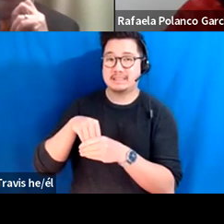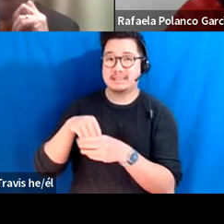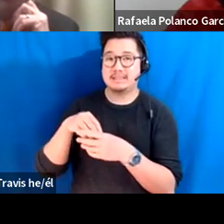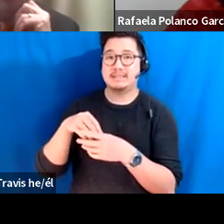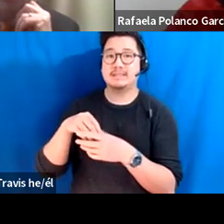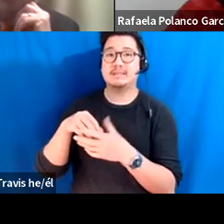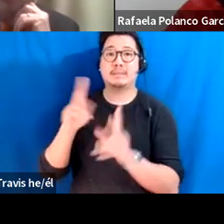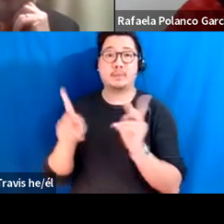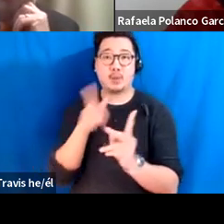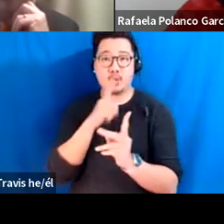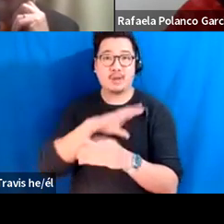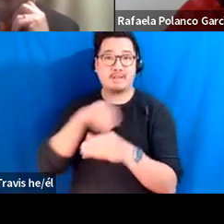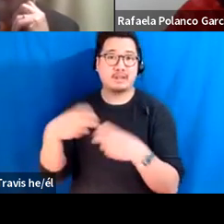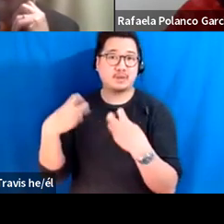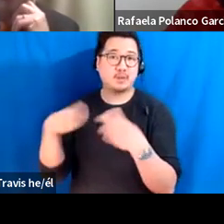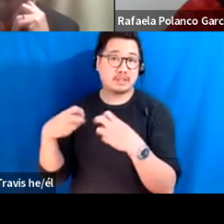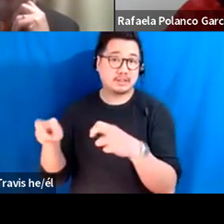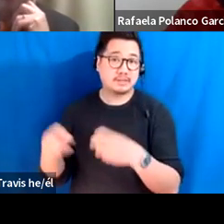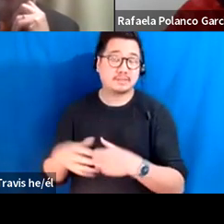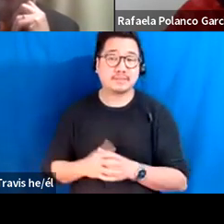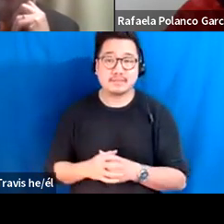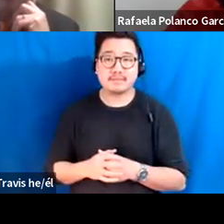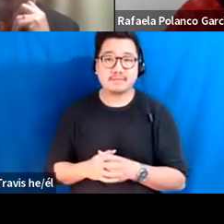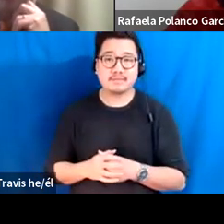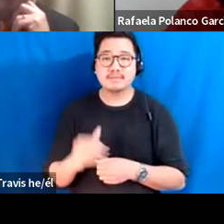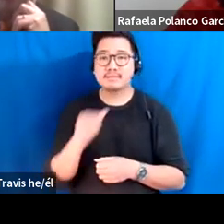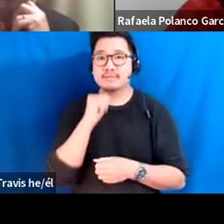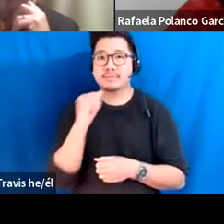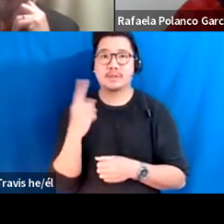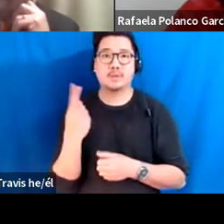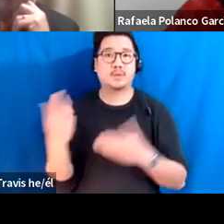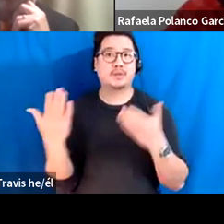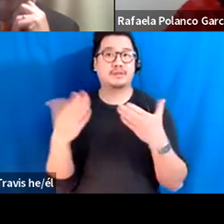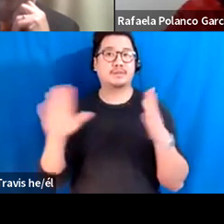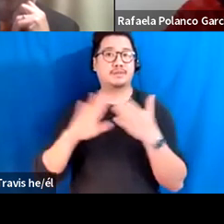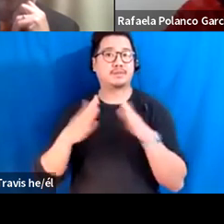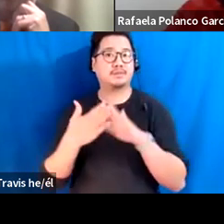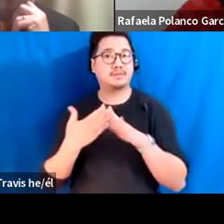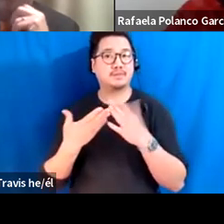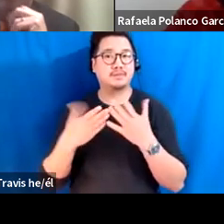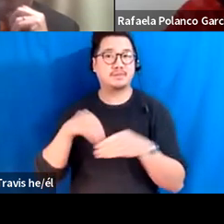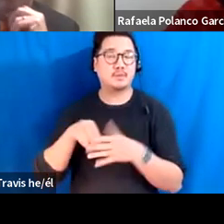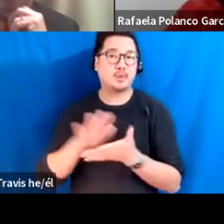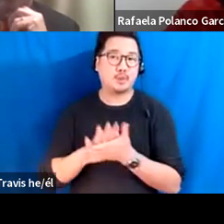involved in this transition um and not just the broader community surrounding the schools